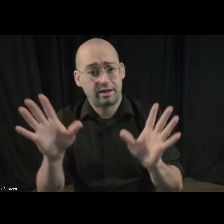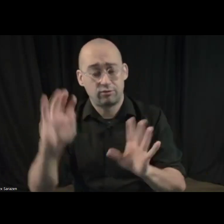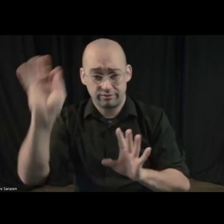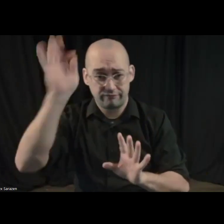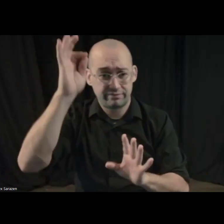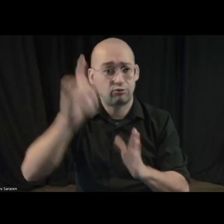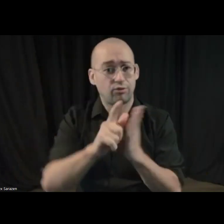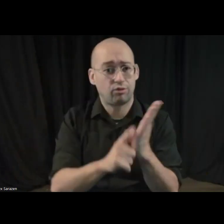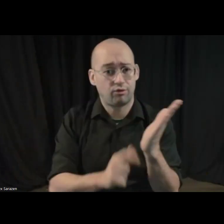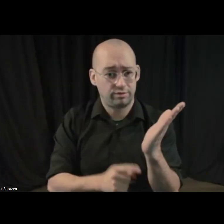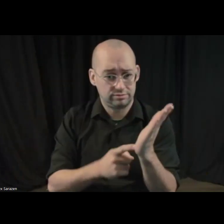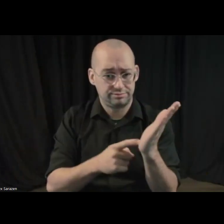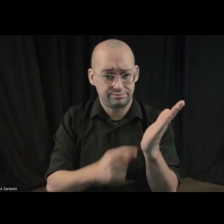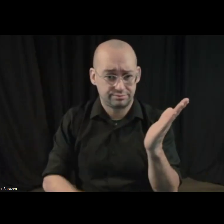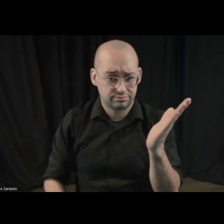law,